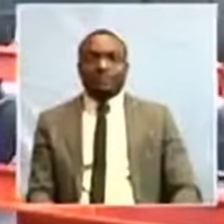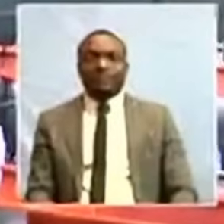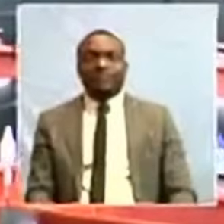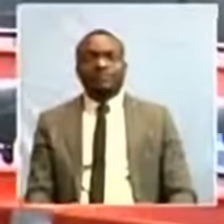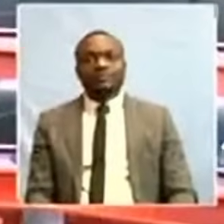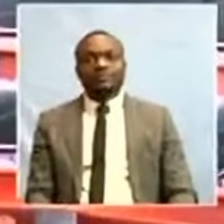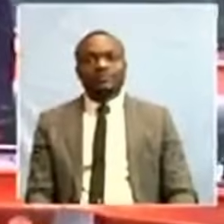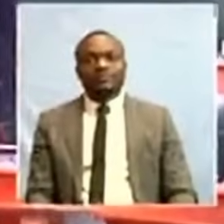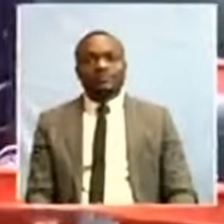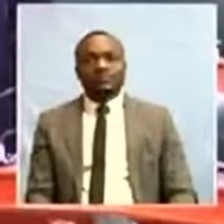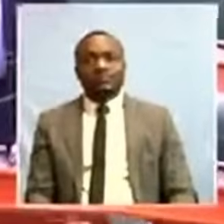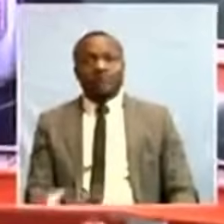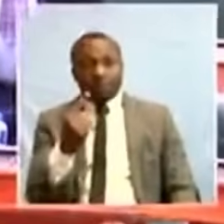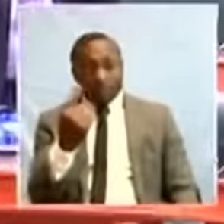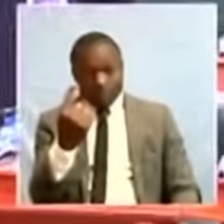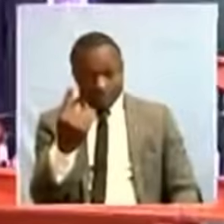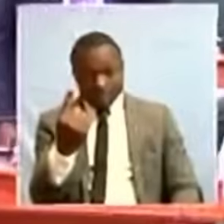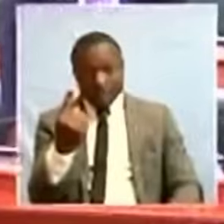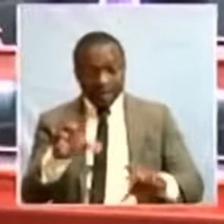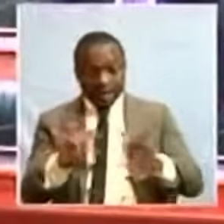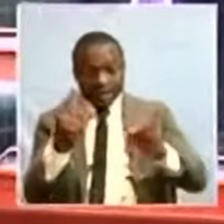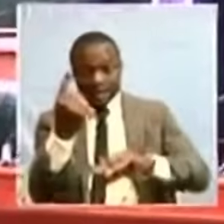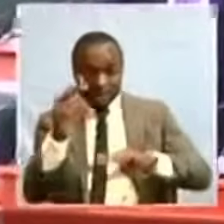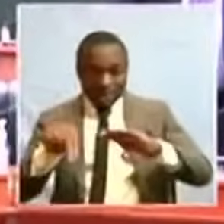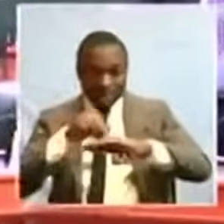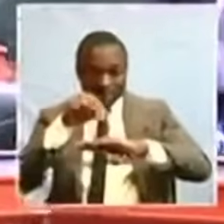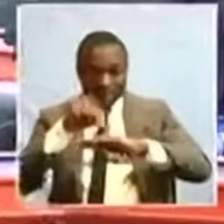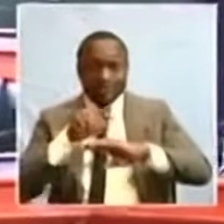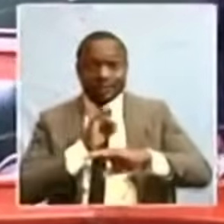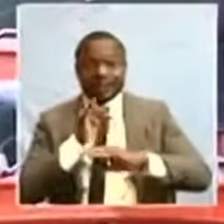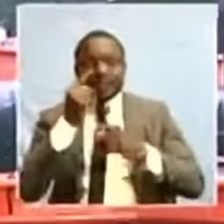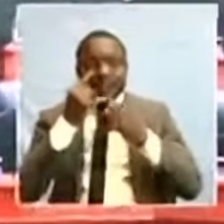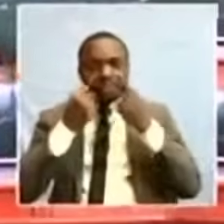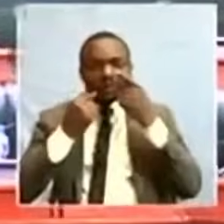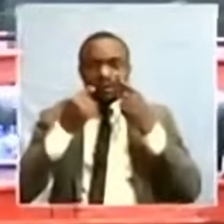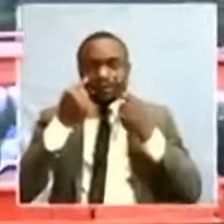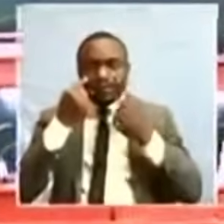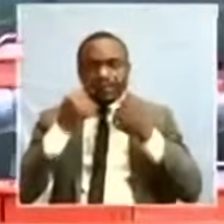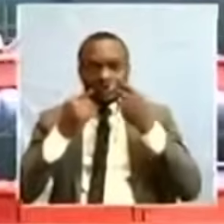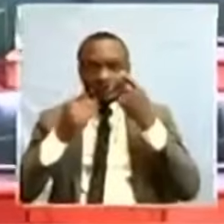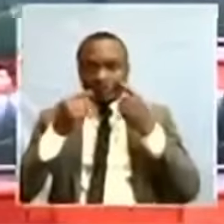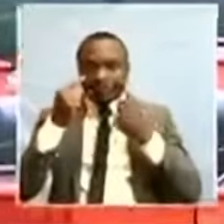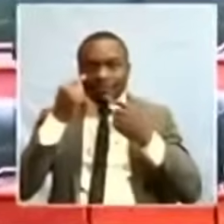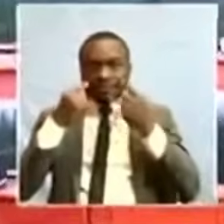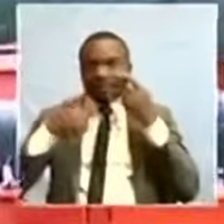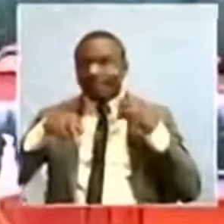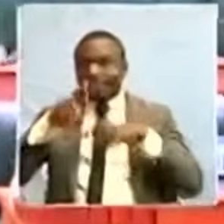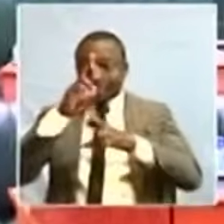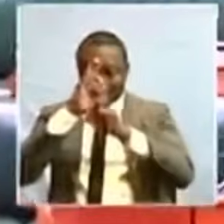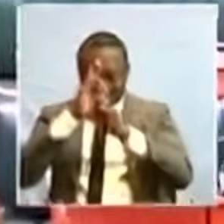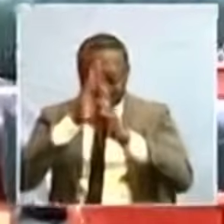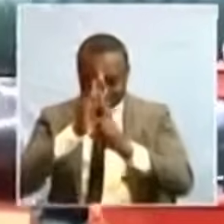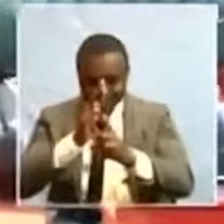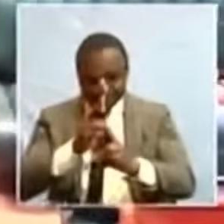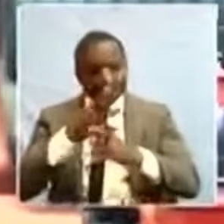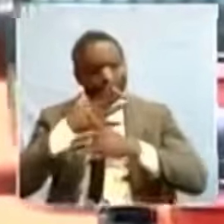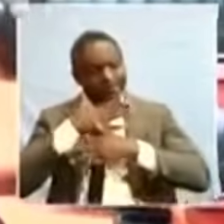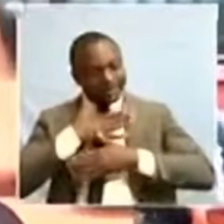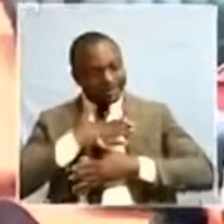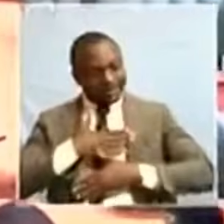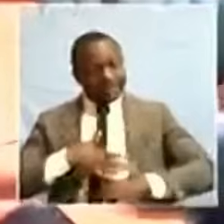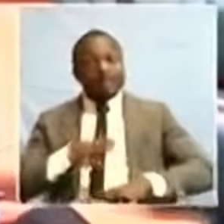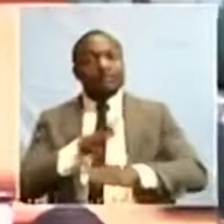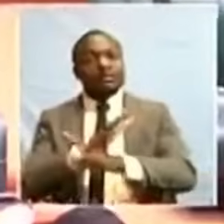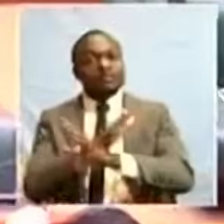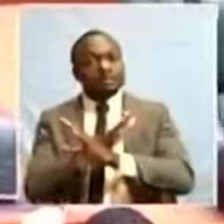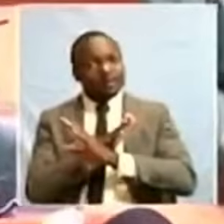free. One land and one nation is our pride. Dignity and peace